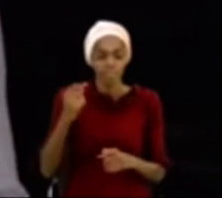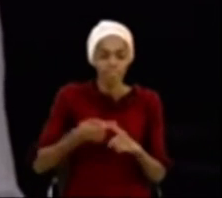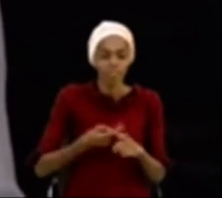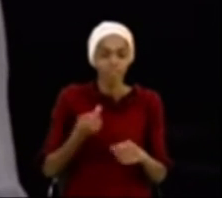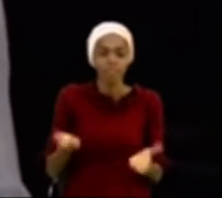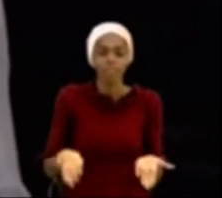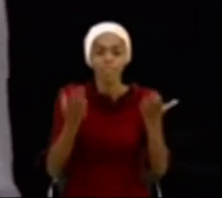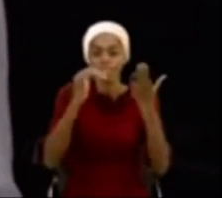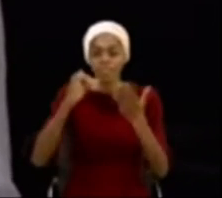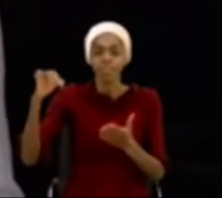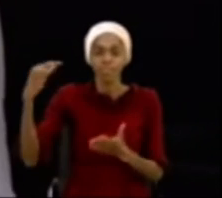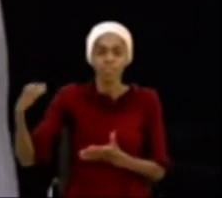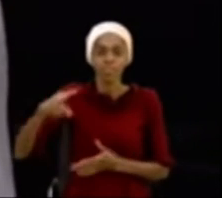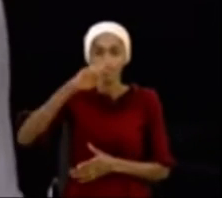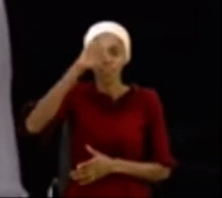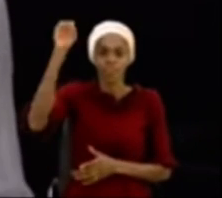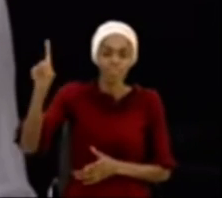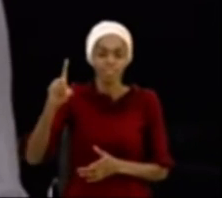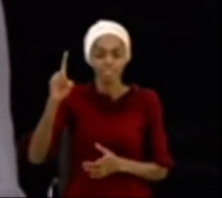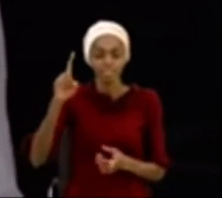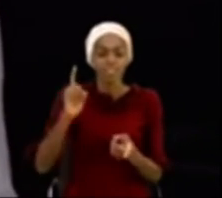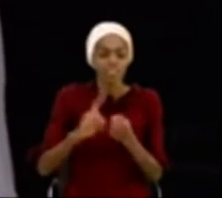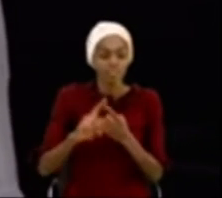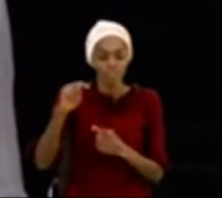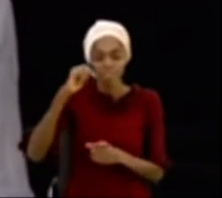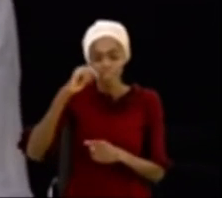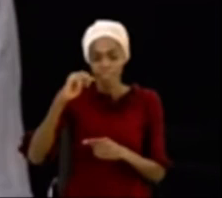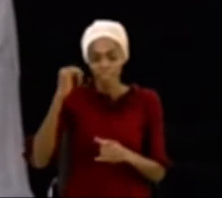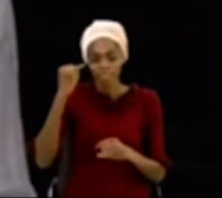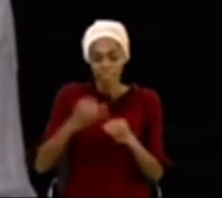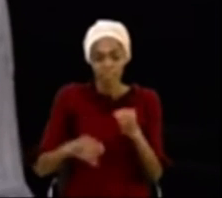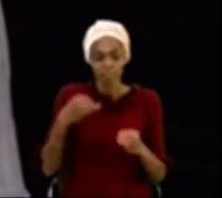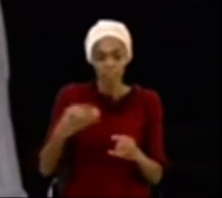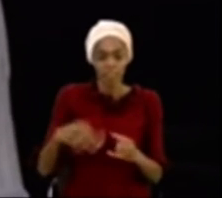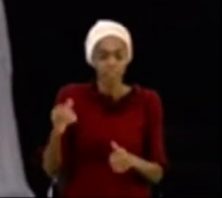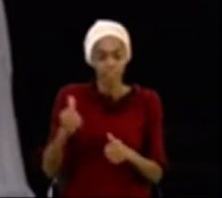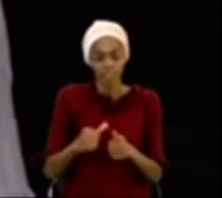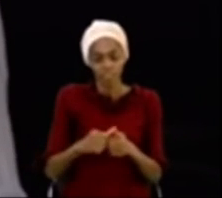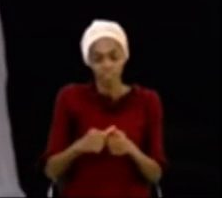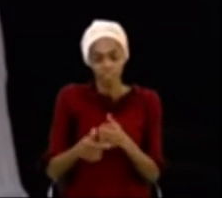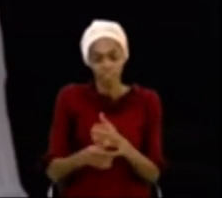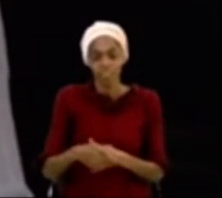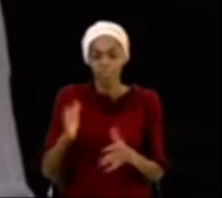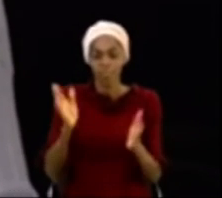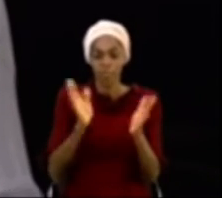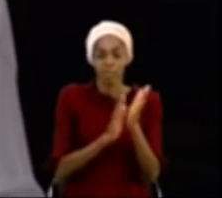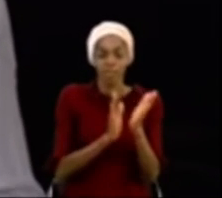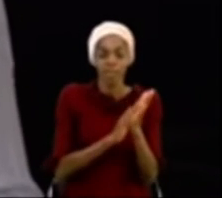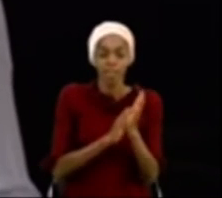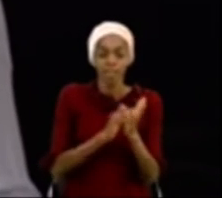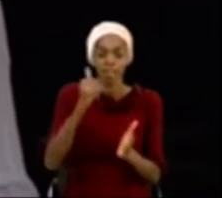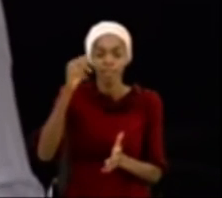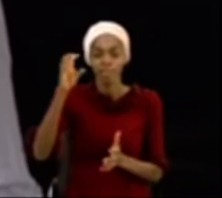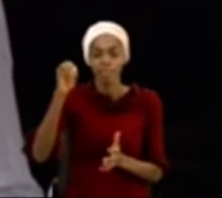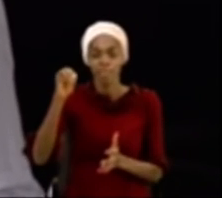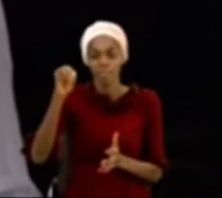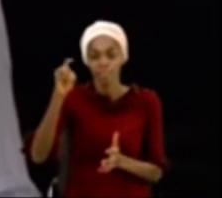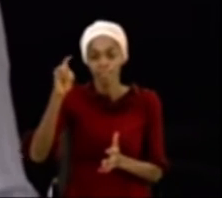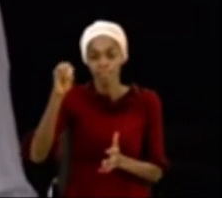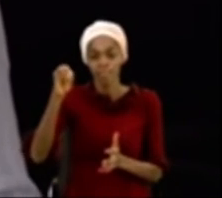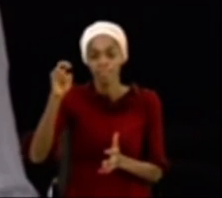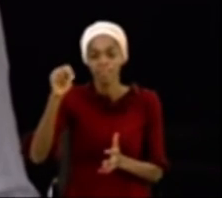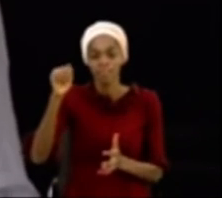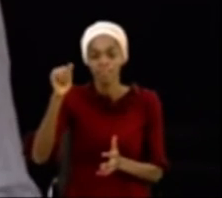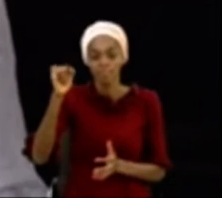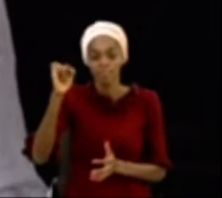every day, praise Adonai. All the nations of